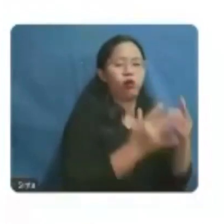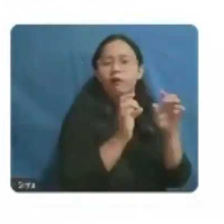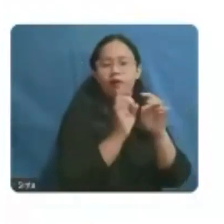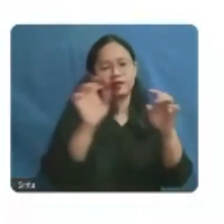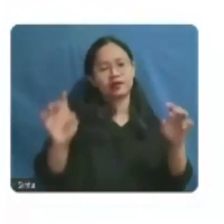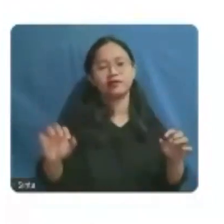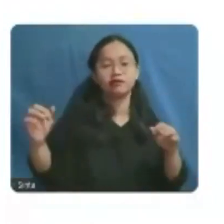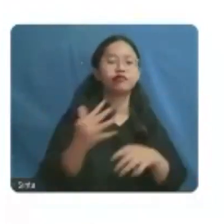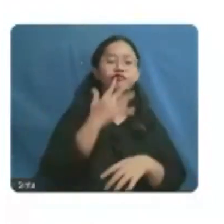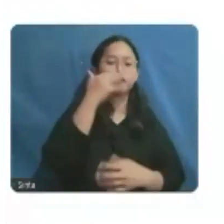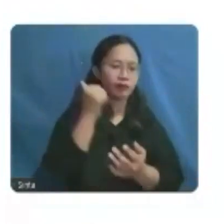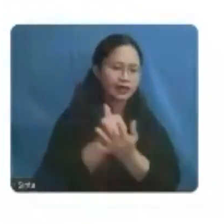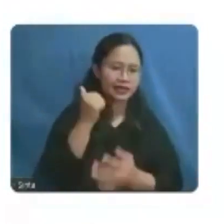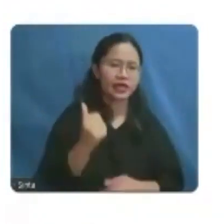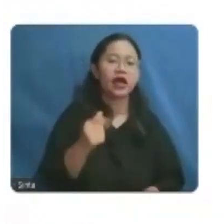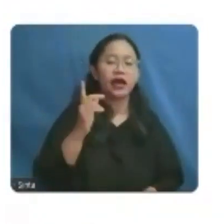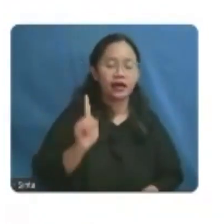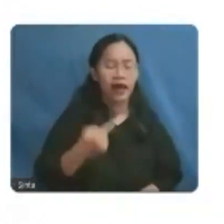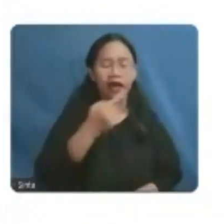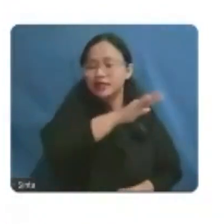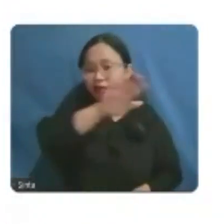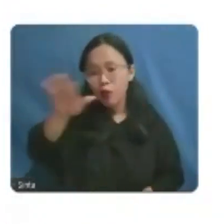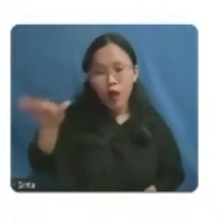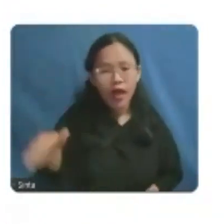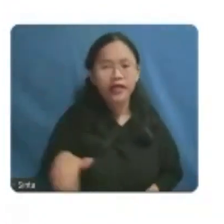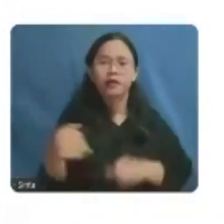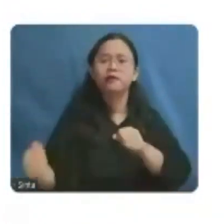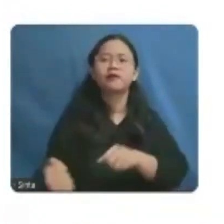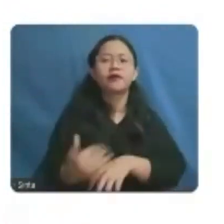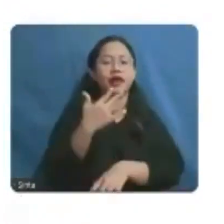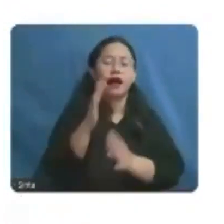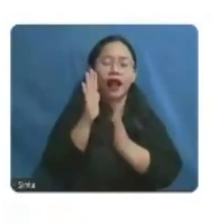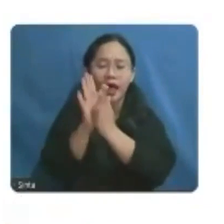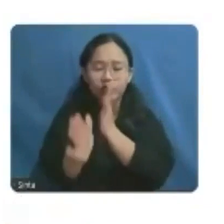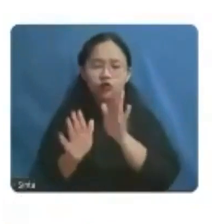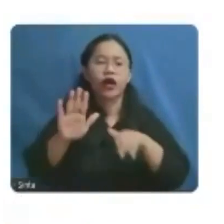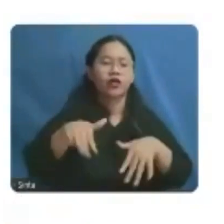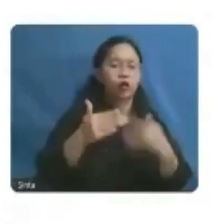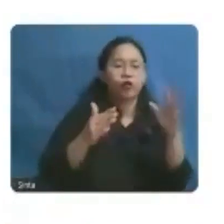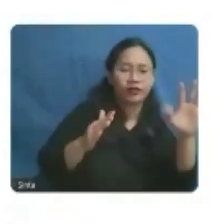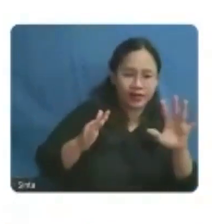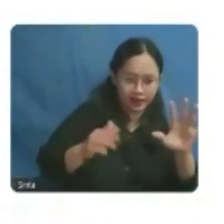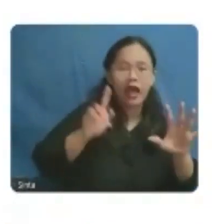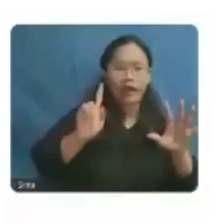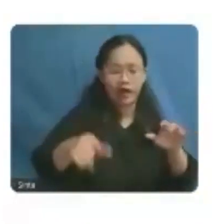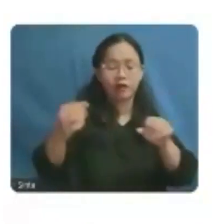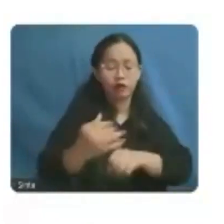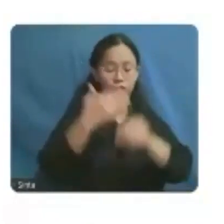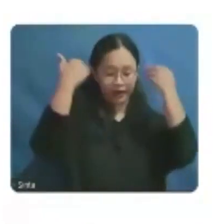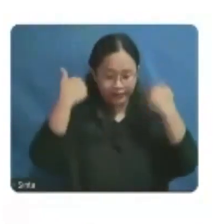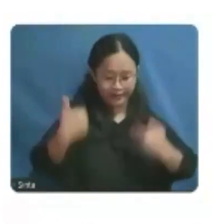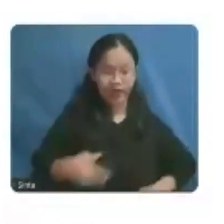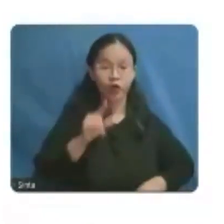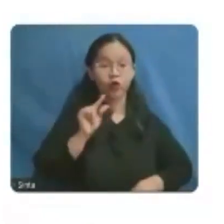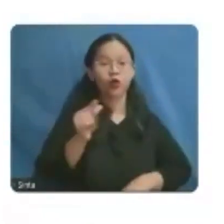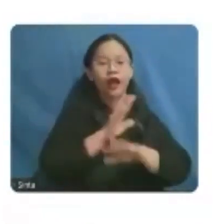children's health. So both climate and air pollution can work in many different ways. Now, I'm not sure